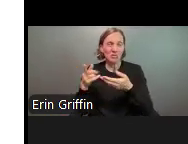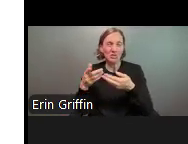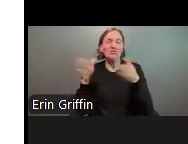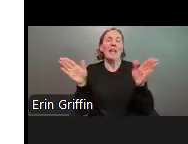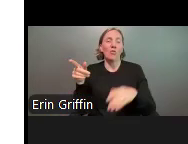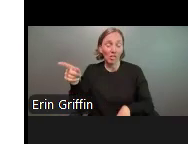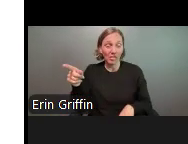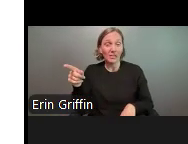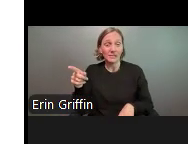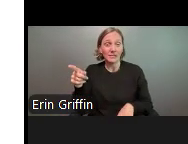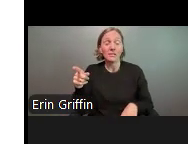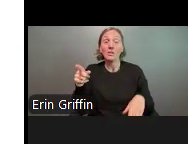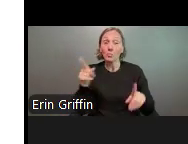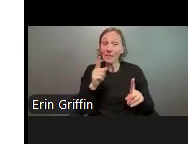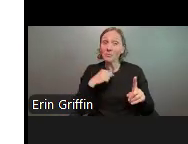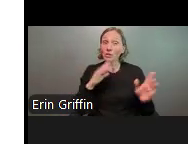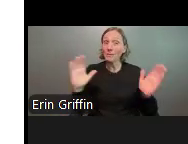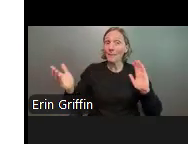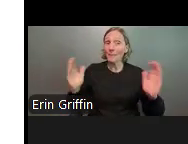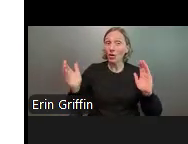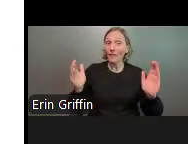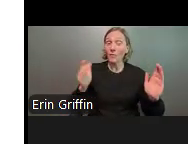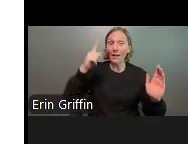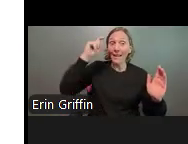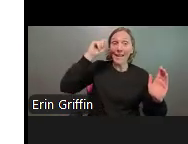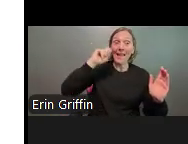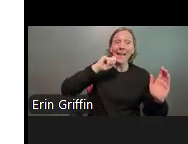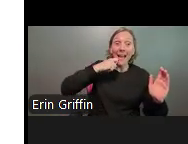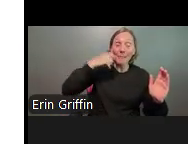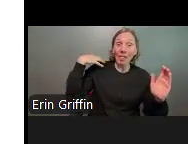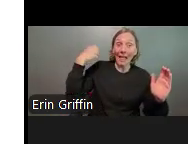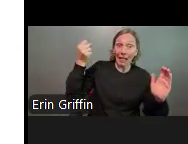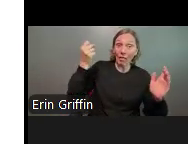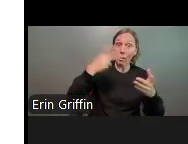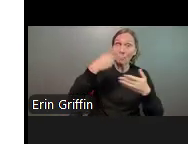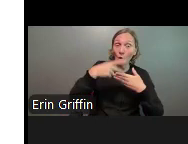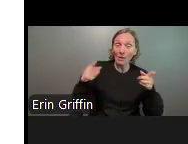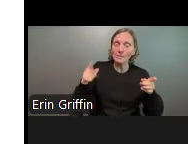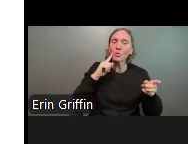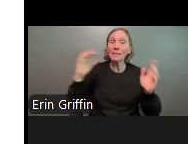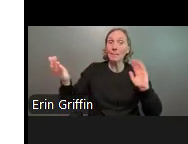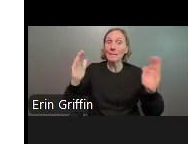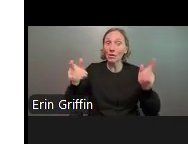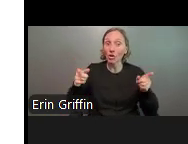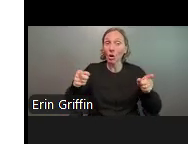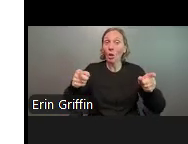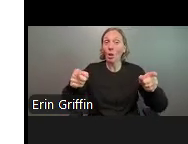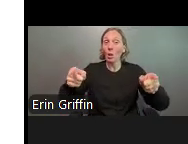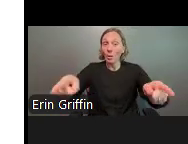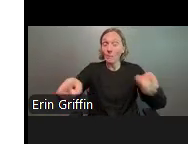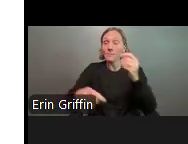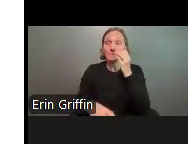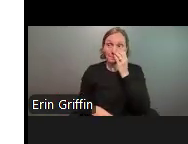is intended to mirror that federally funded Apple Health program as much as we are able. Things that